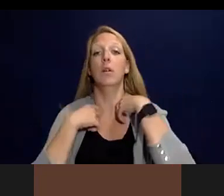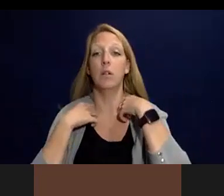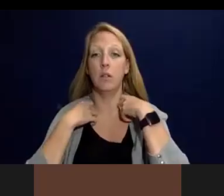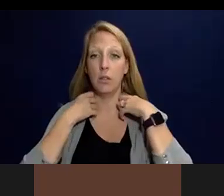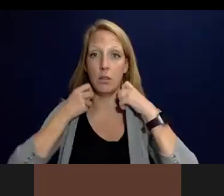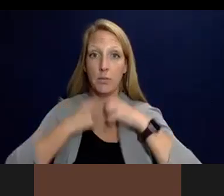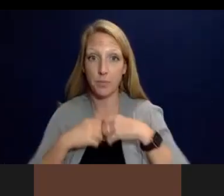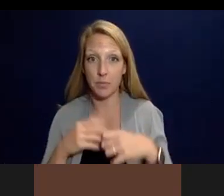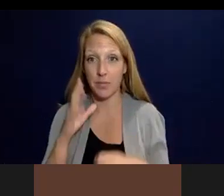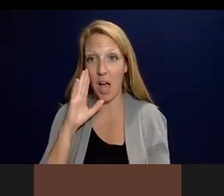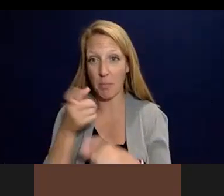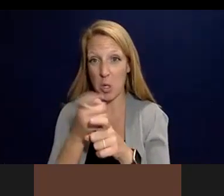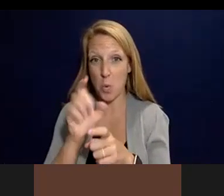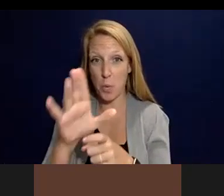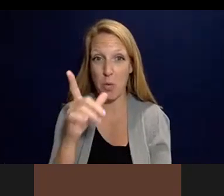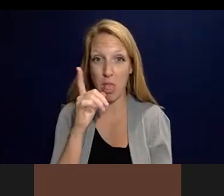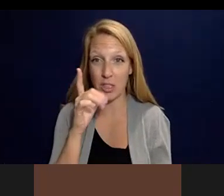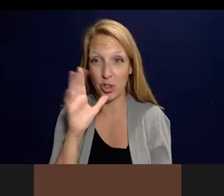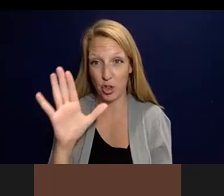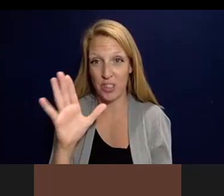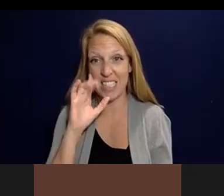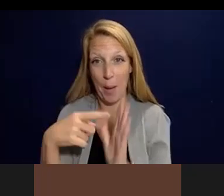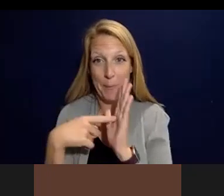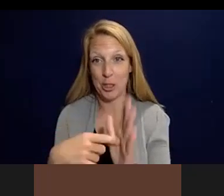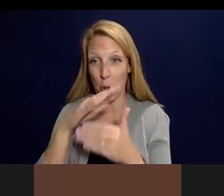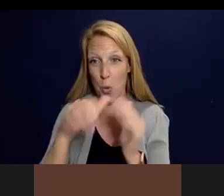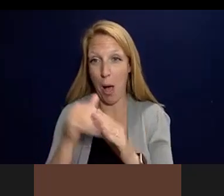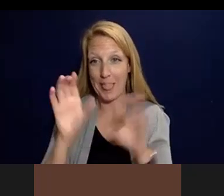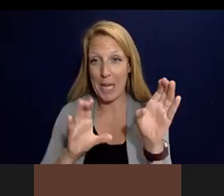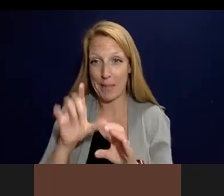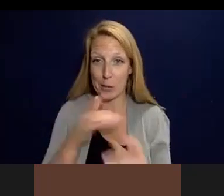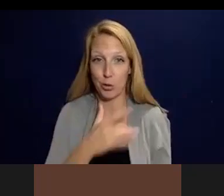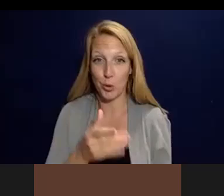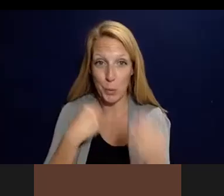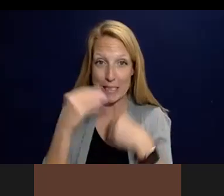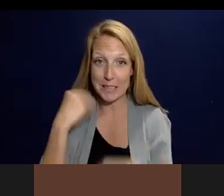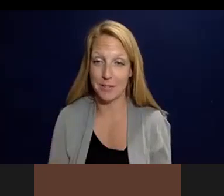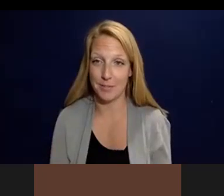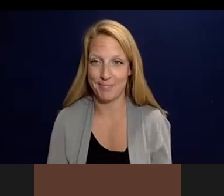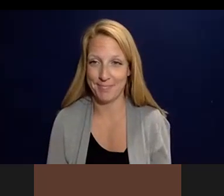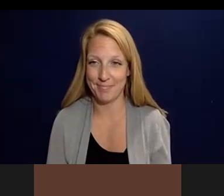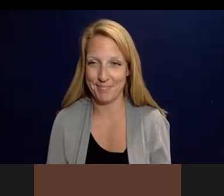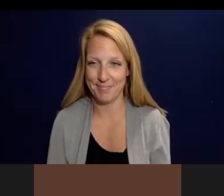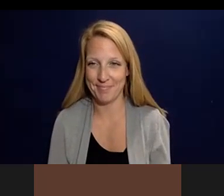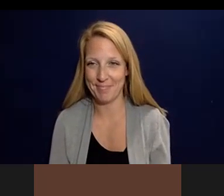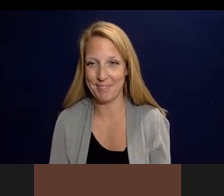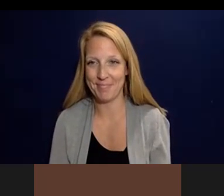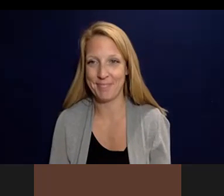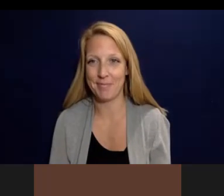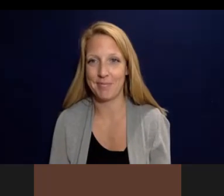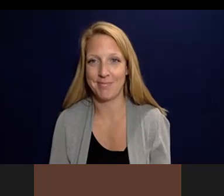I'm going to ruin your lunch because I'm going to show you all the chemicals you eat. All